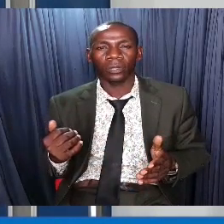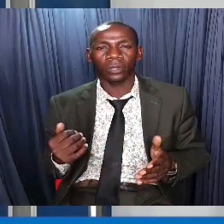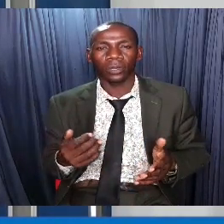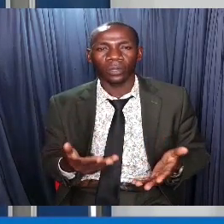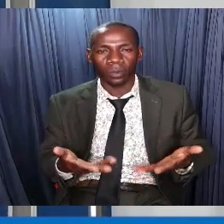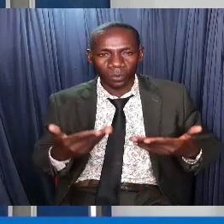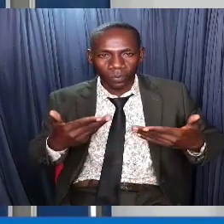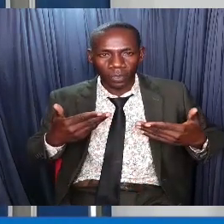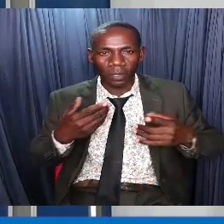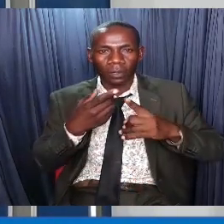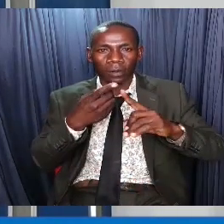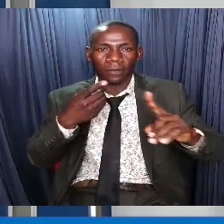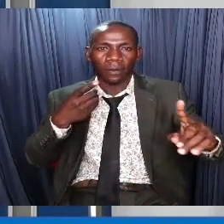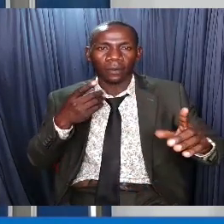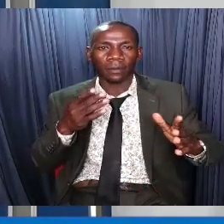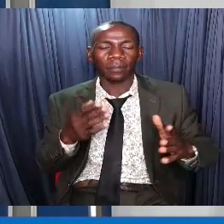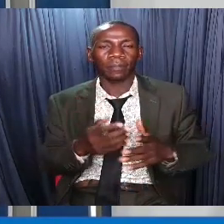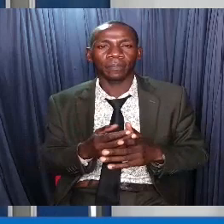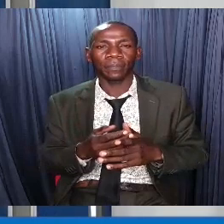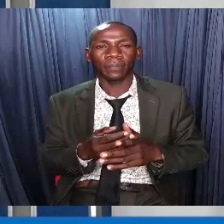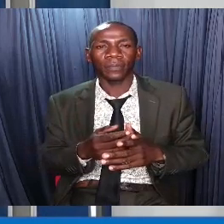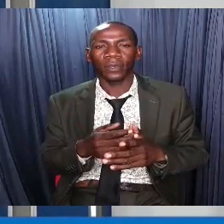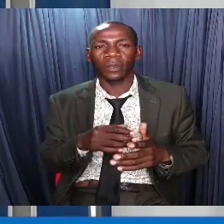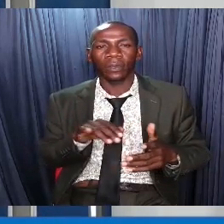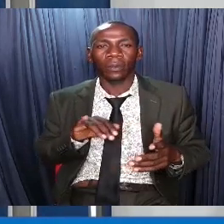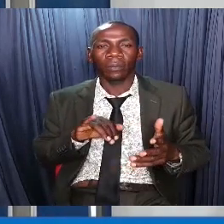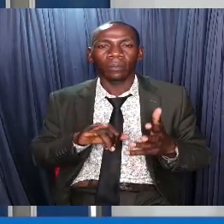alete mawindo, to bring the venison. Na Rebecca